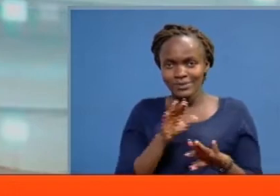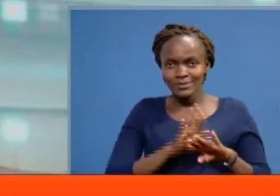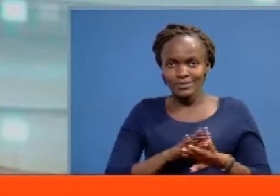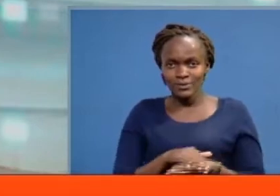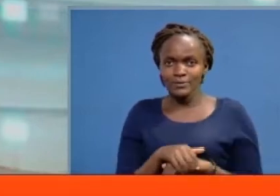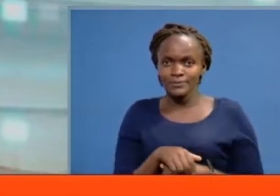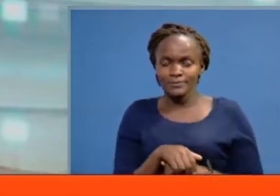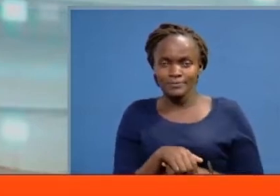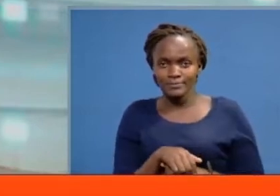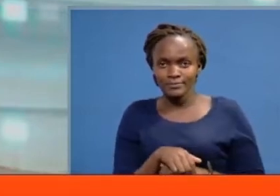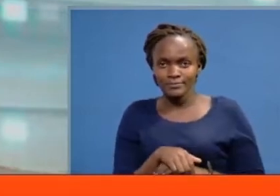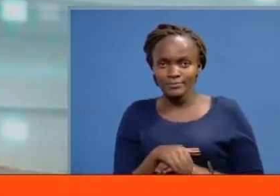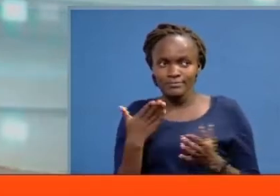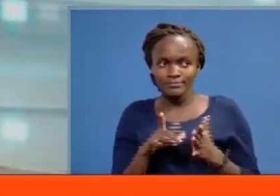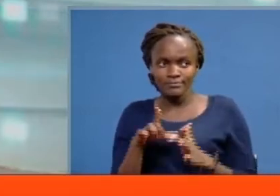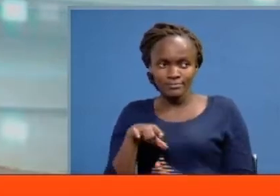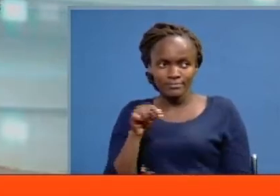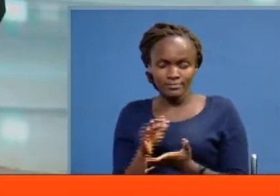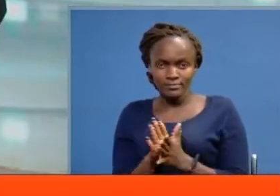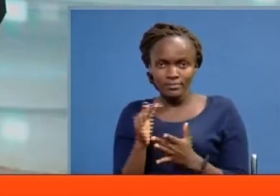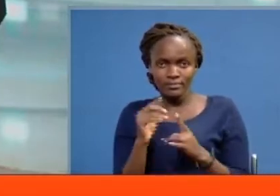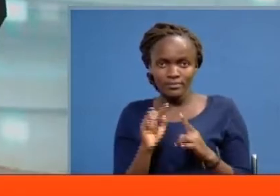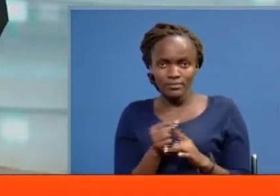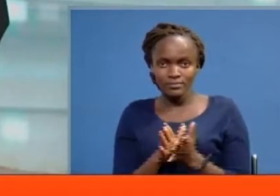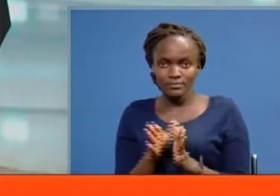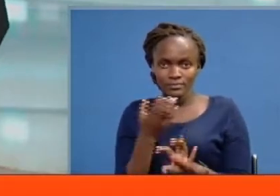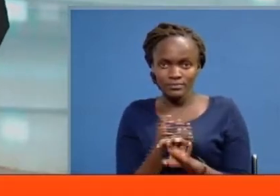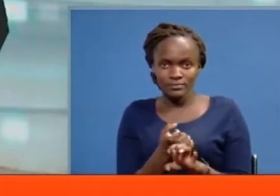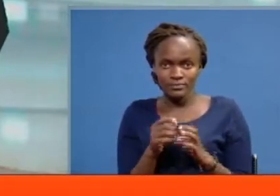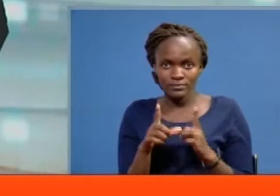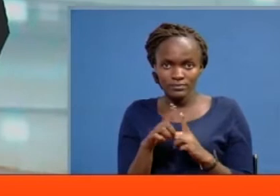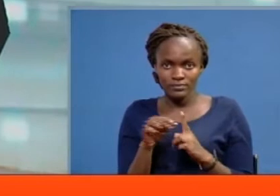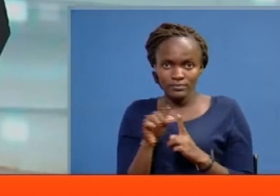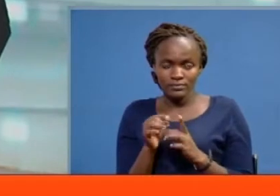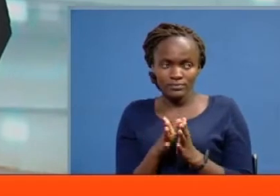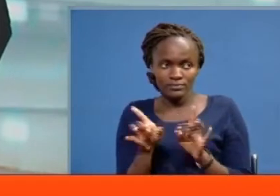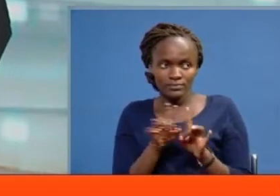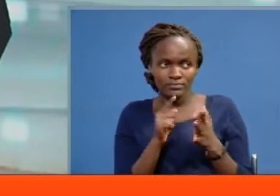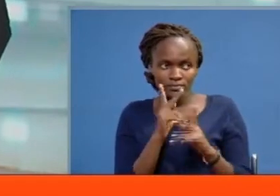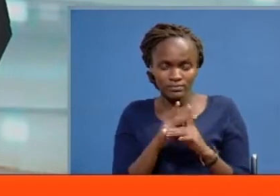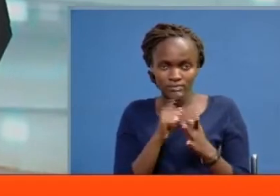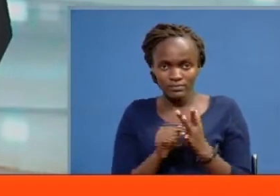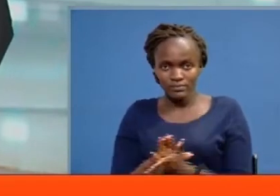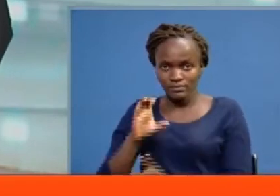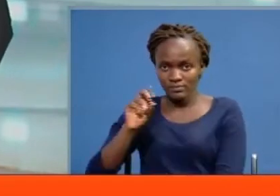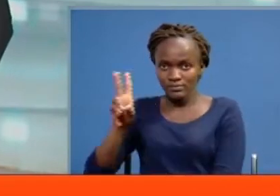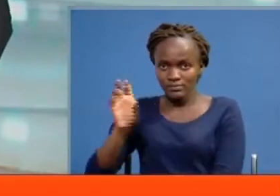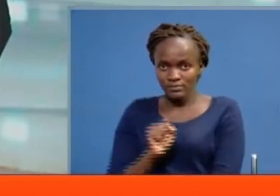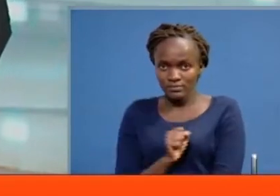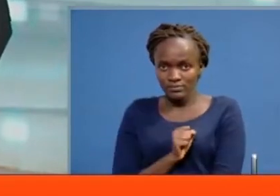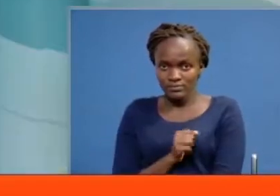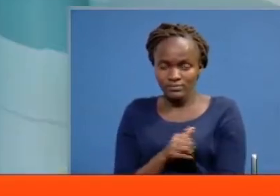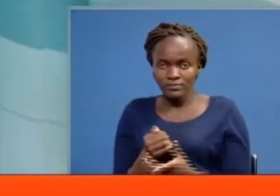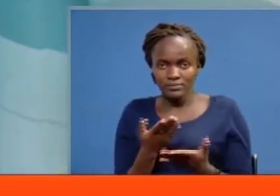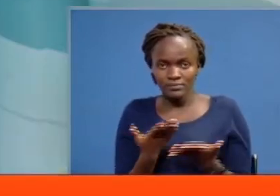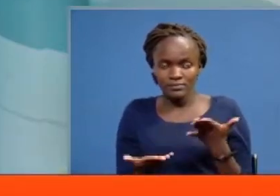you would only find in certain dictionaries, and they think they have really packaged themselves and their CVs and their cover letters very well, and